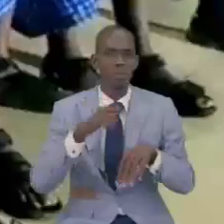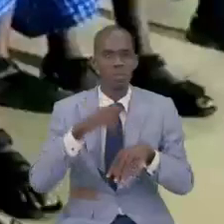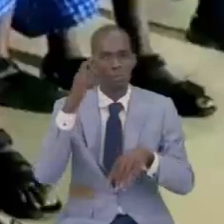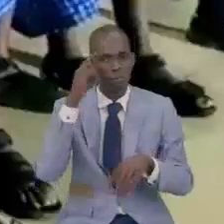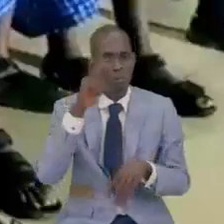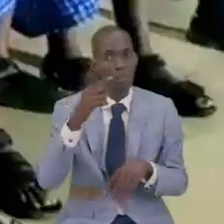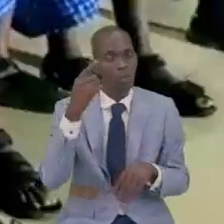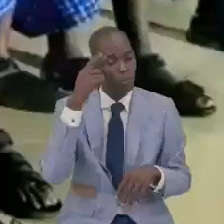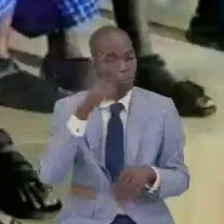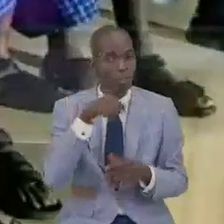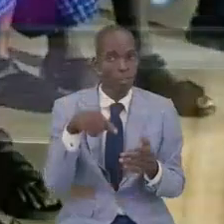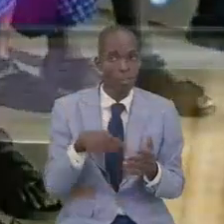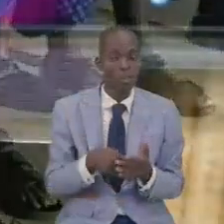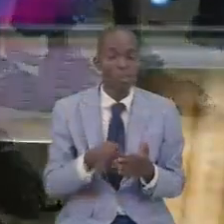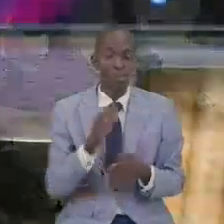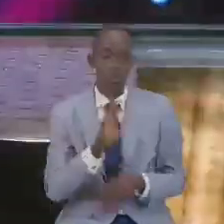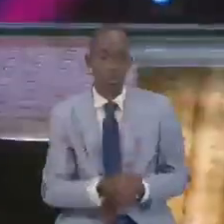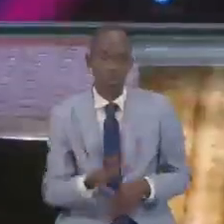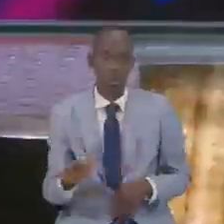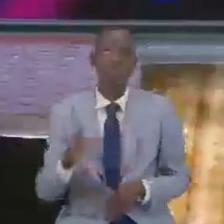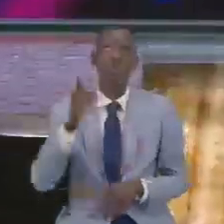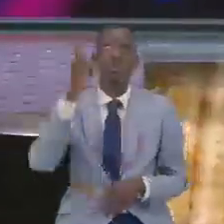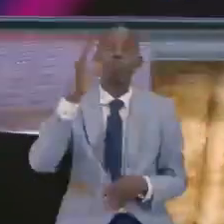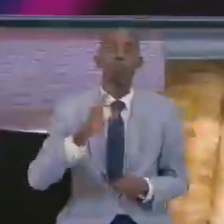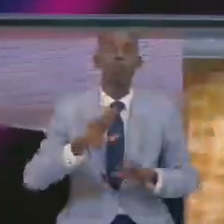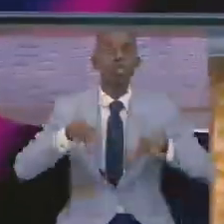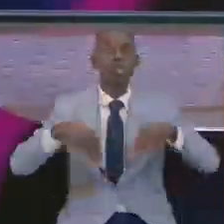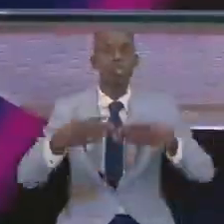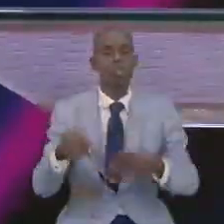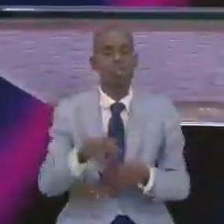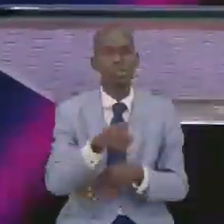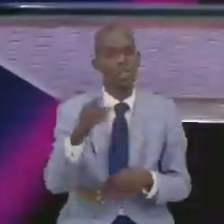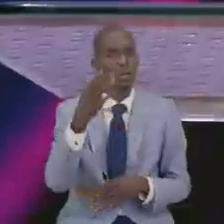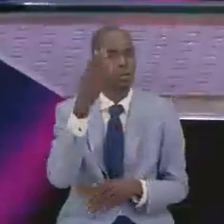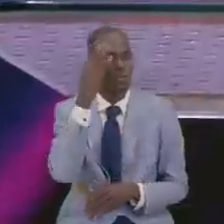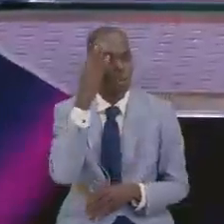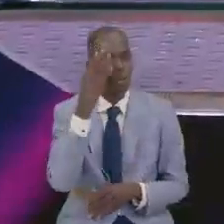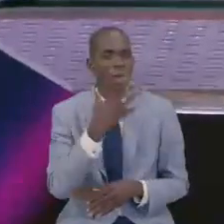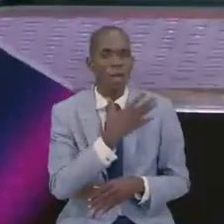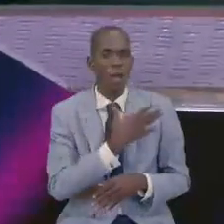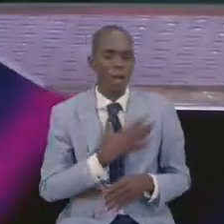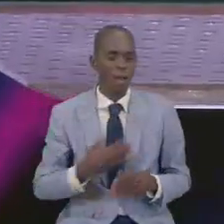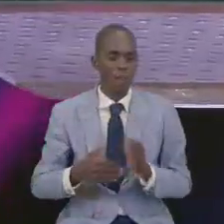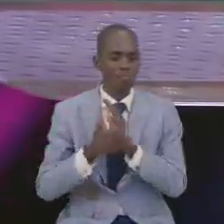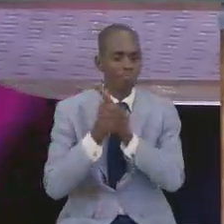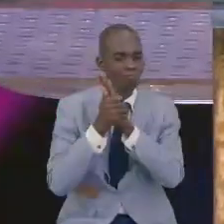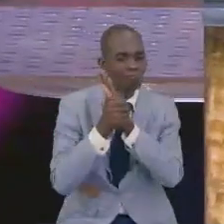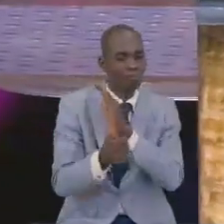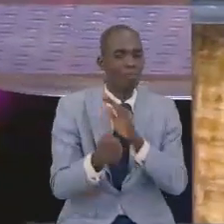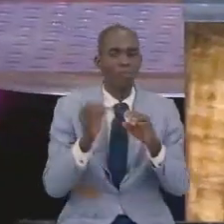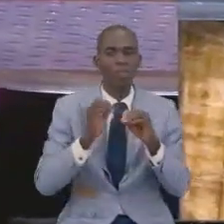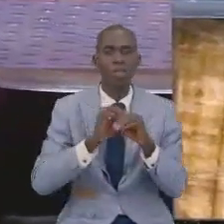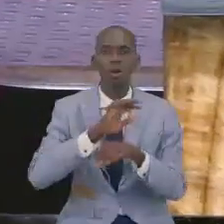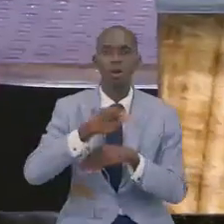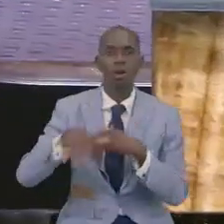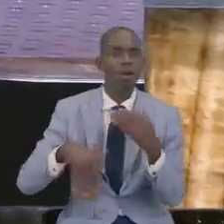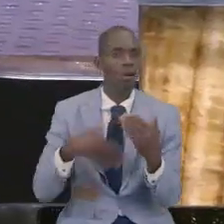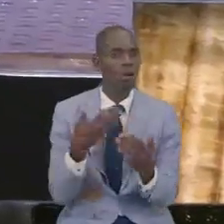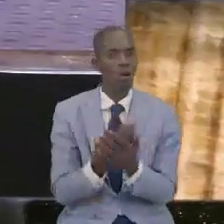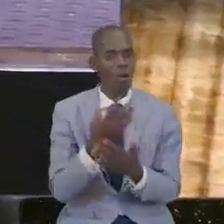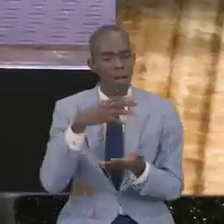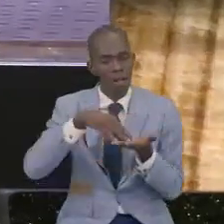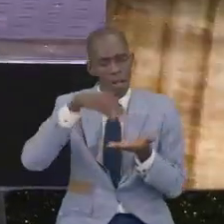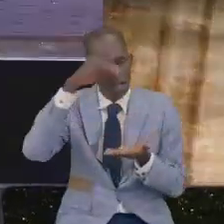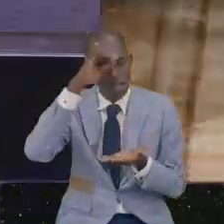four children, God gave them knowledge and skill in all learning